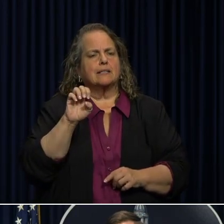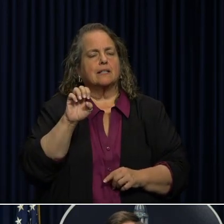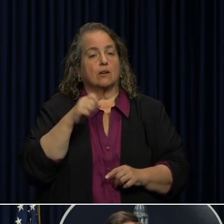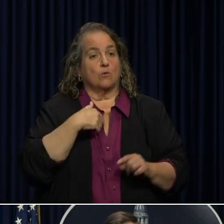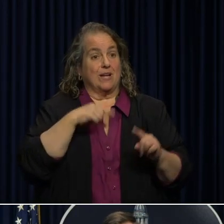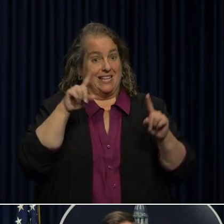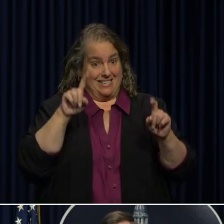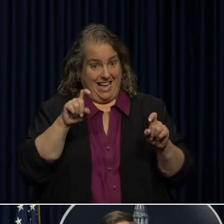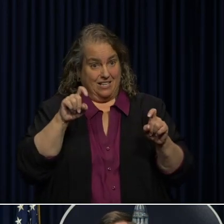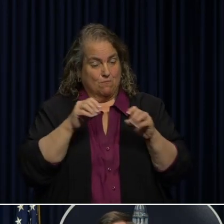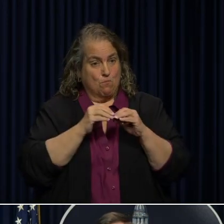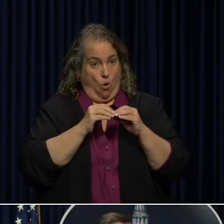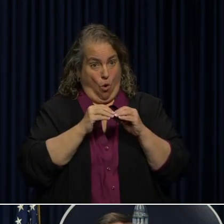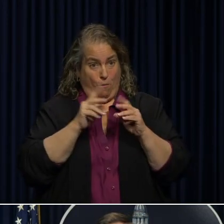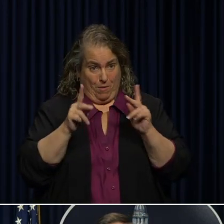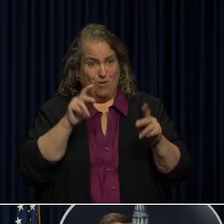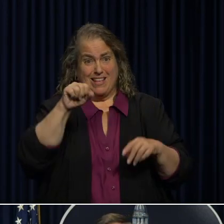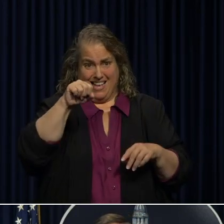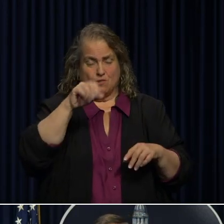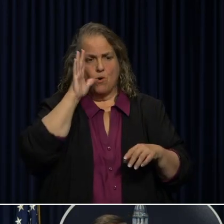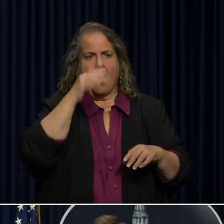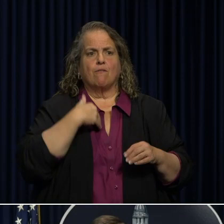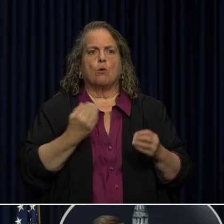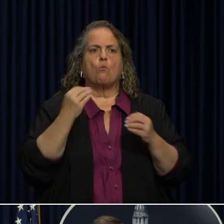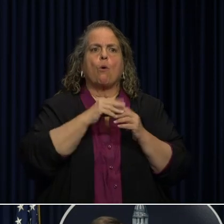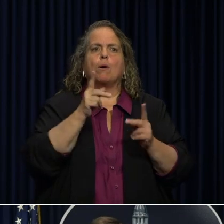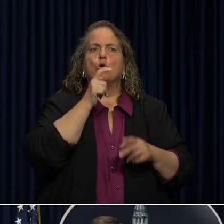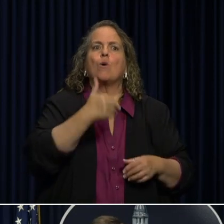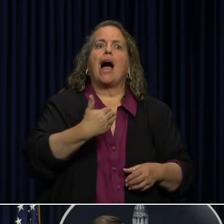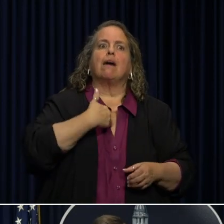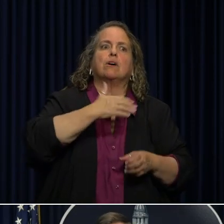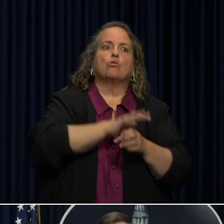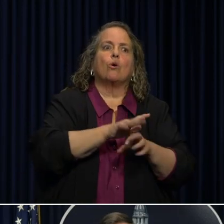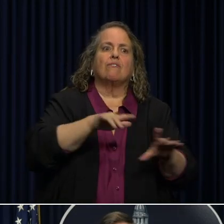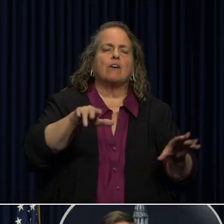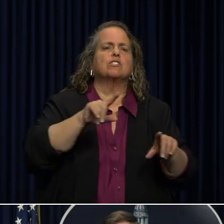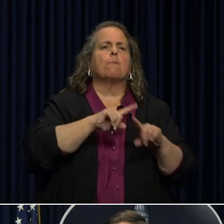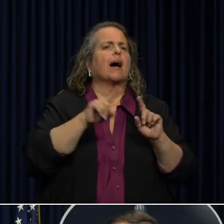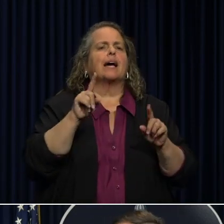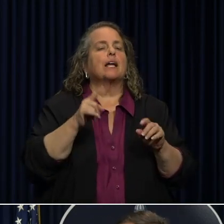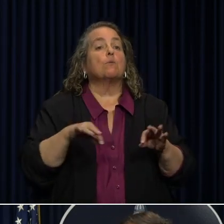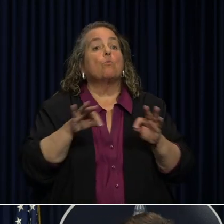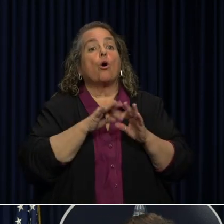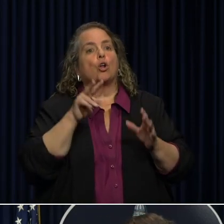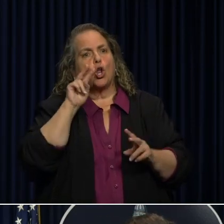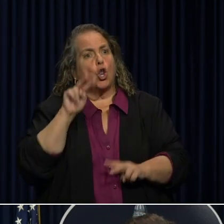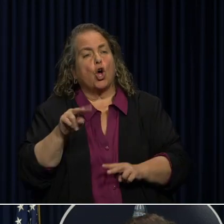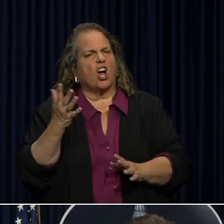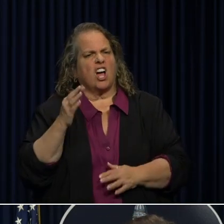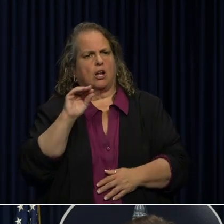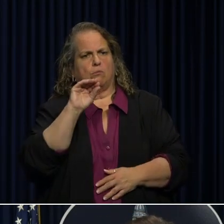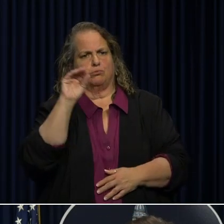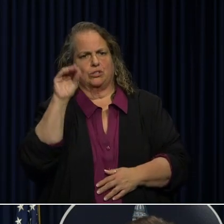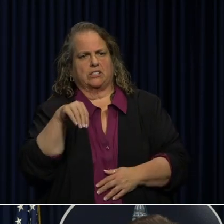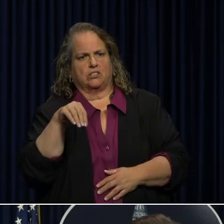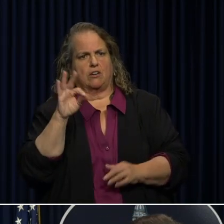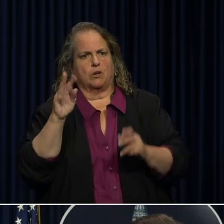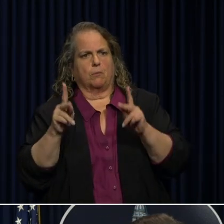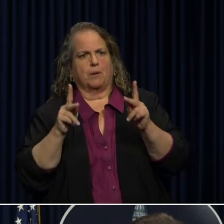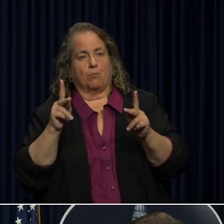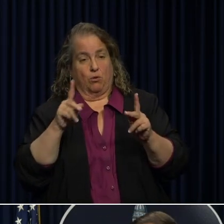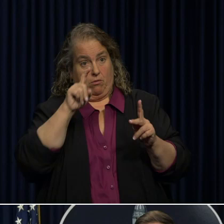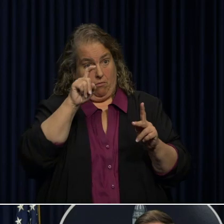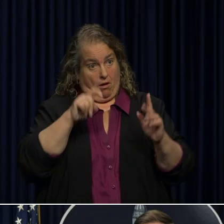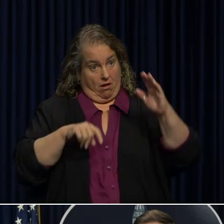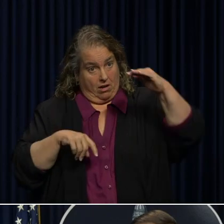the percentage of what we're looking at? Are we seeing the virus on the decline or not? And so this gives